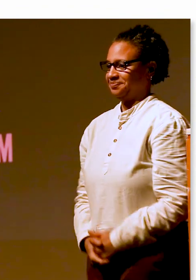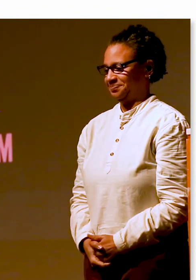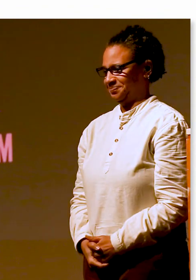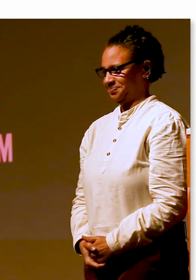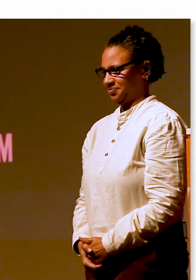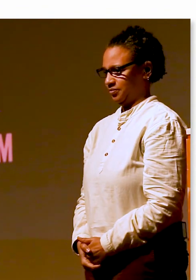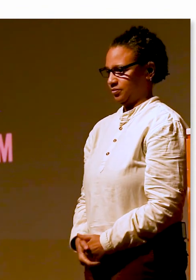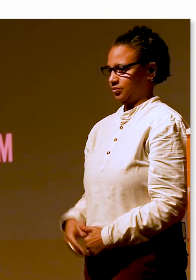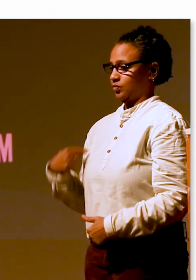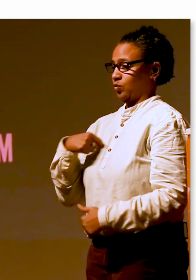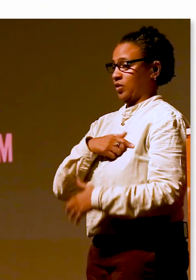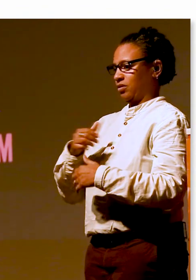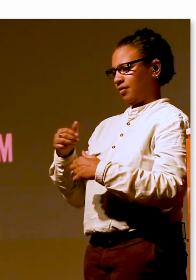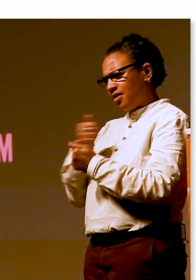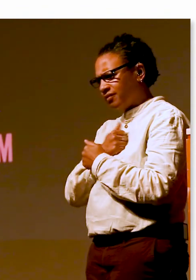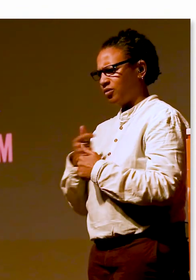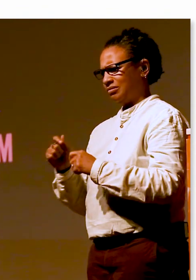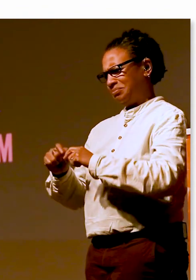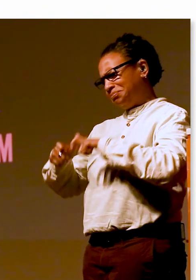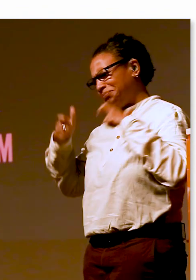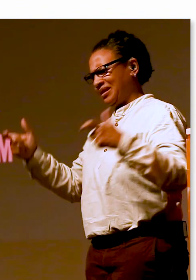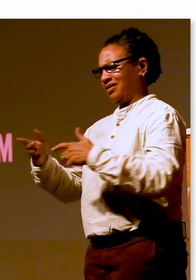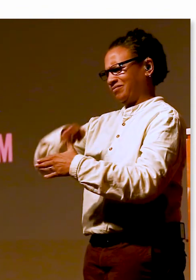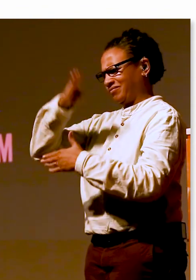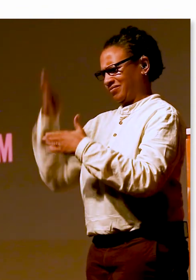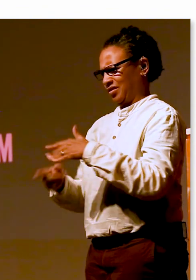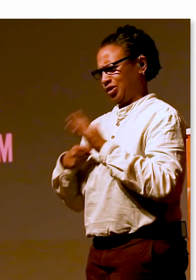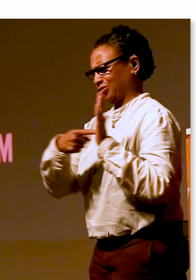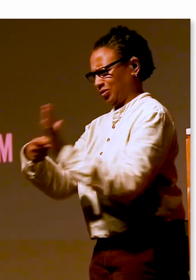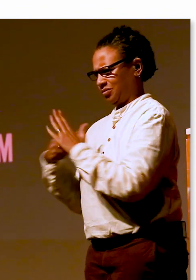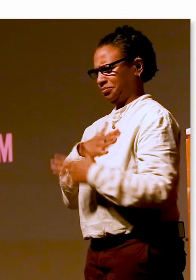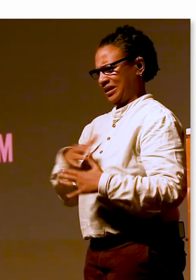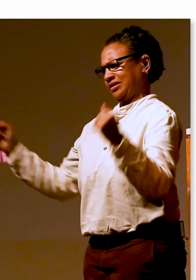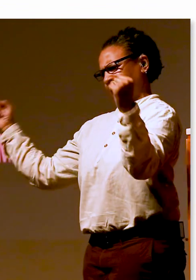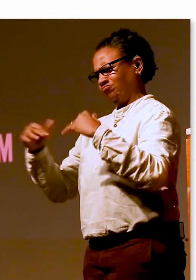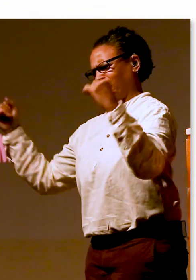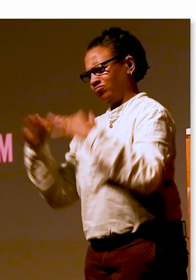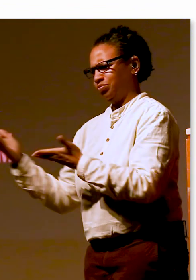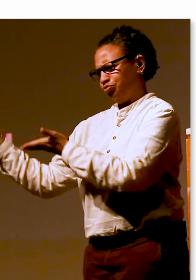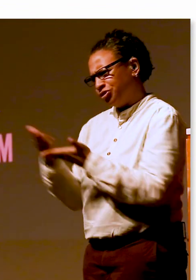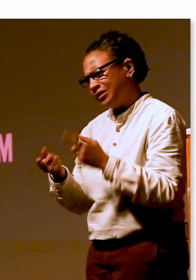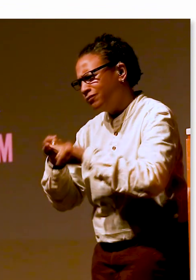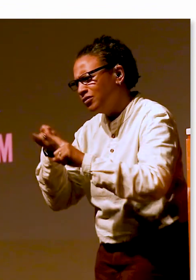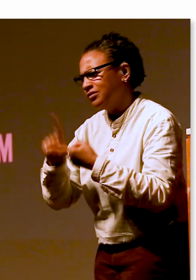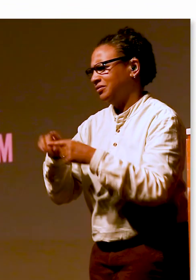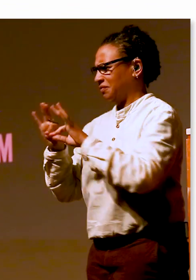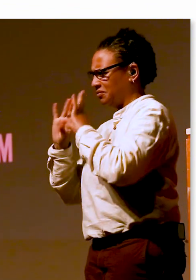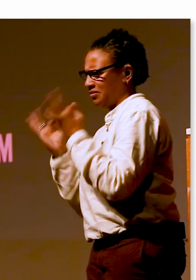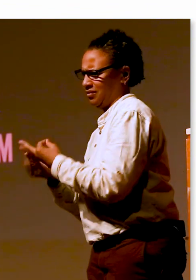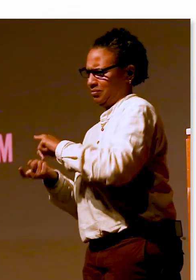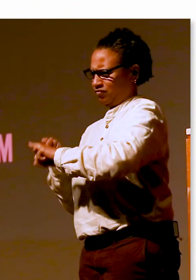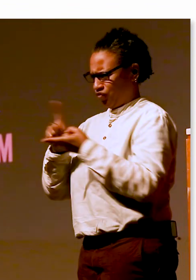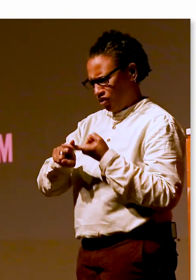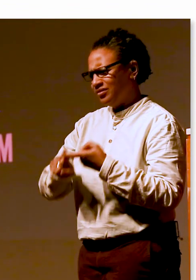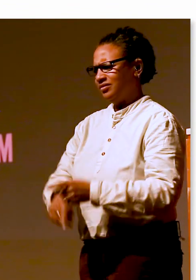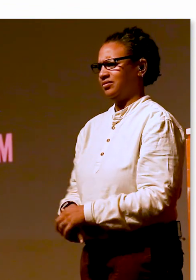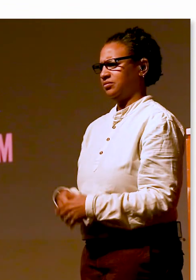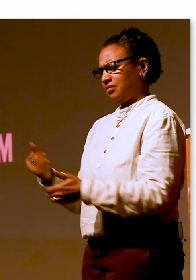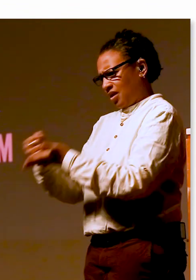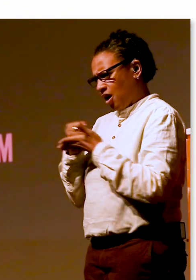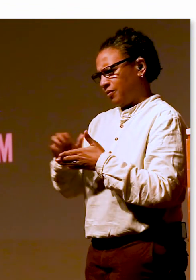have a blockbuster end to the show, so definitely come back, bring friends if you can, and help us send this off